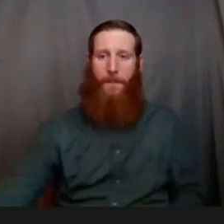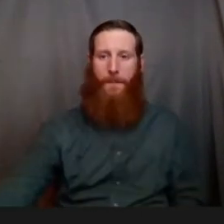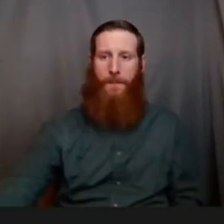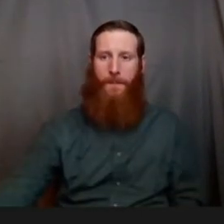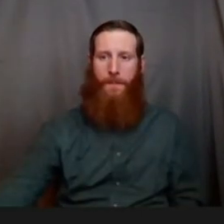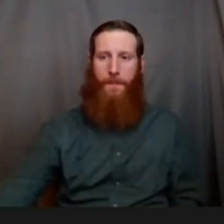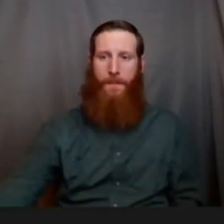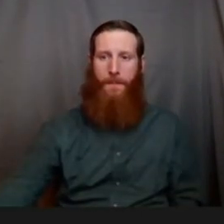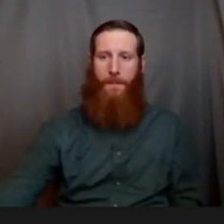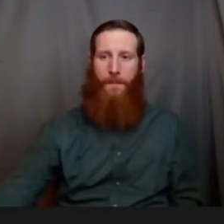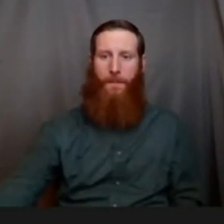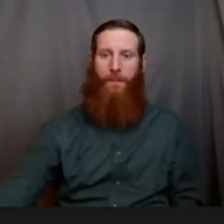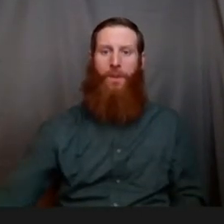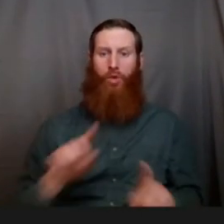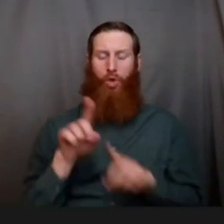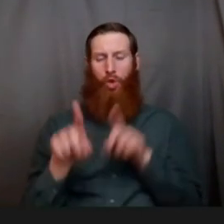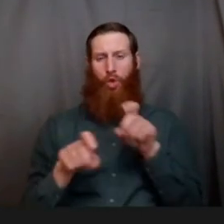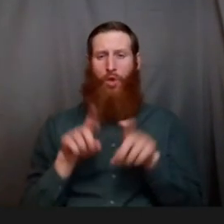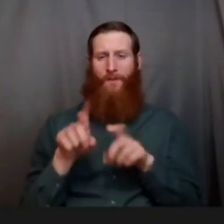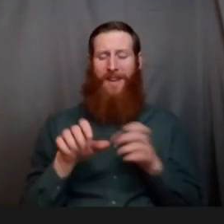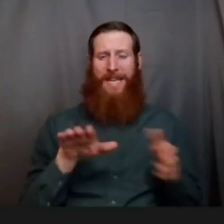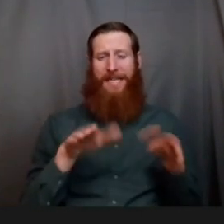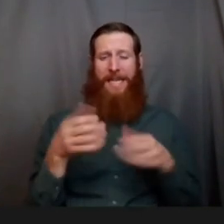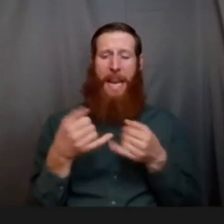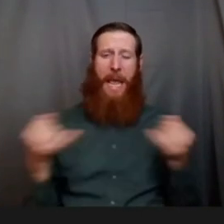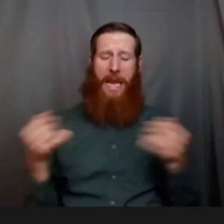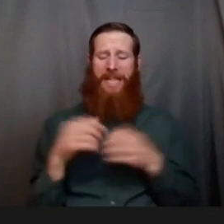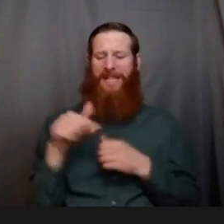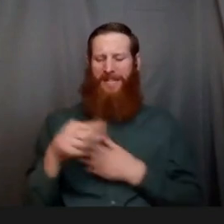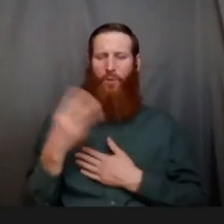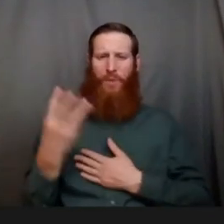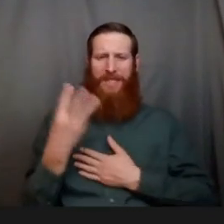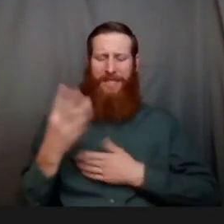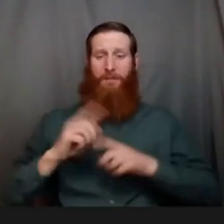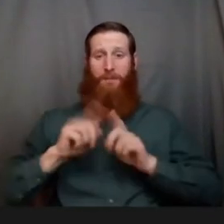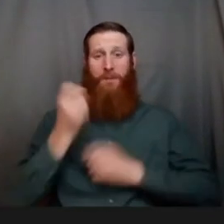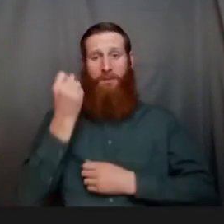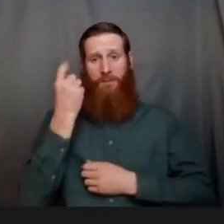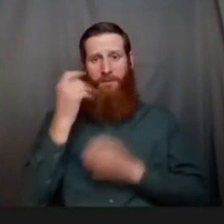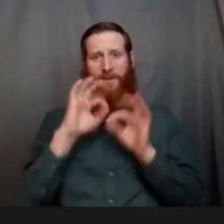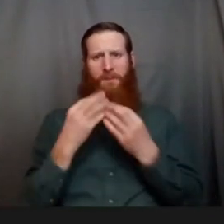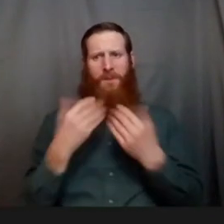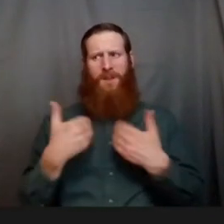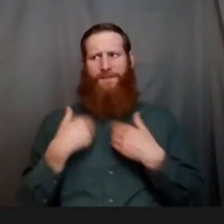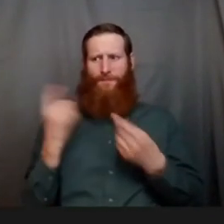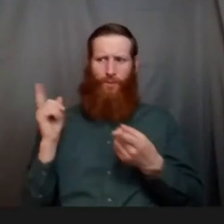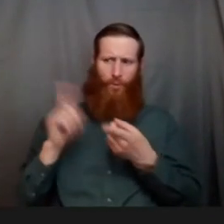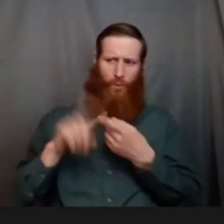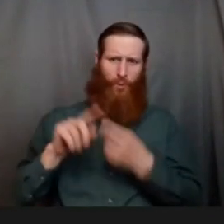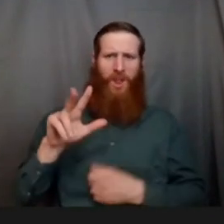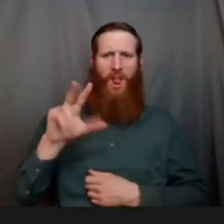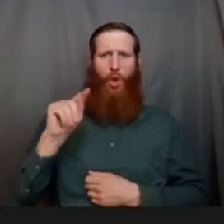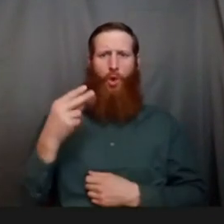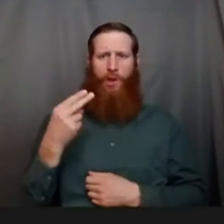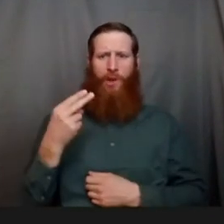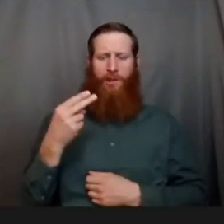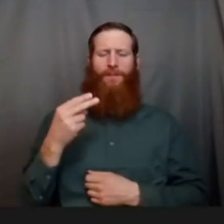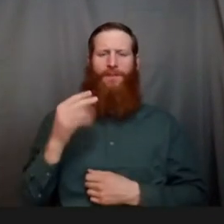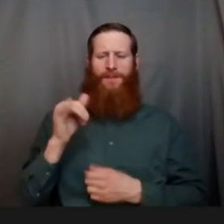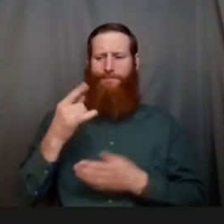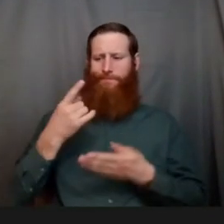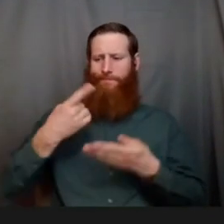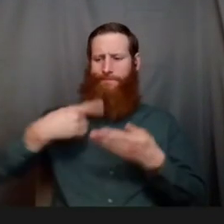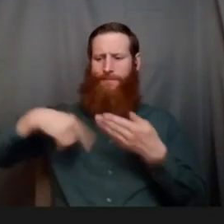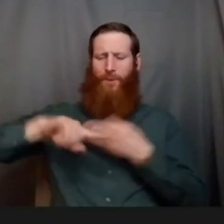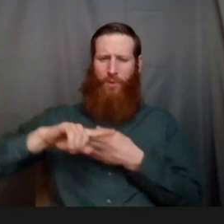deadline is this Wednesday, but families have until the 30th, which is the following week, in the event